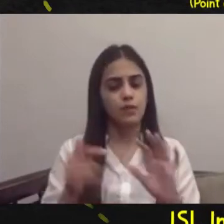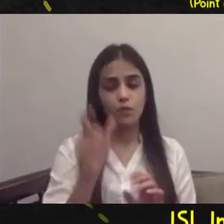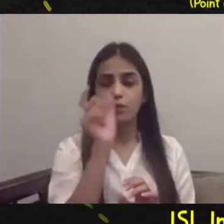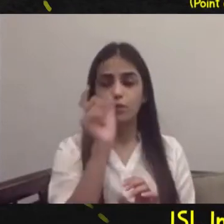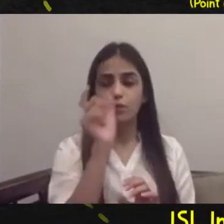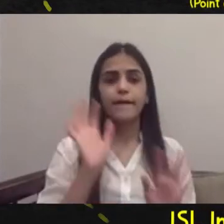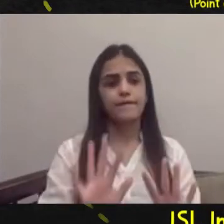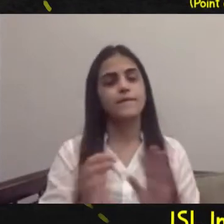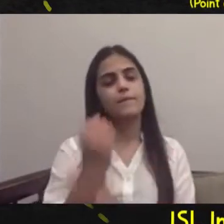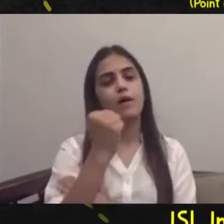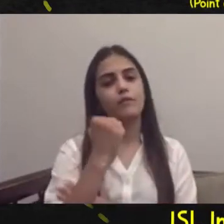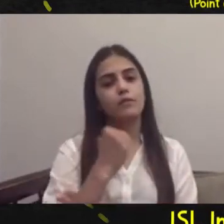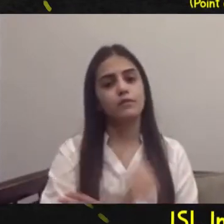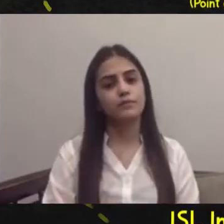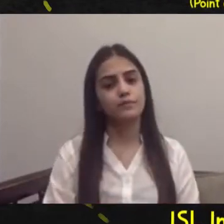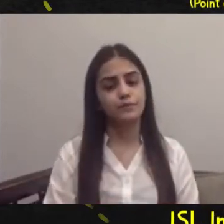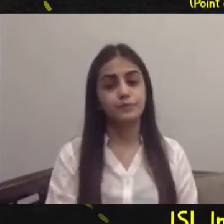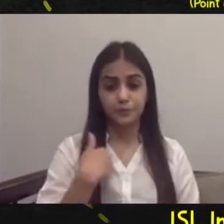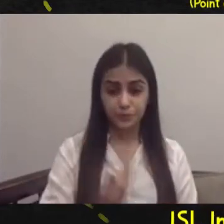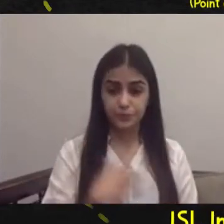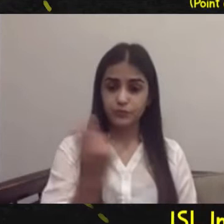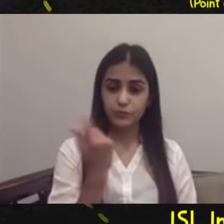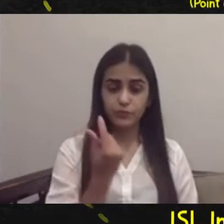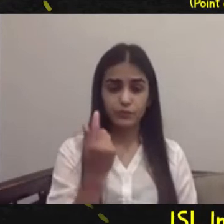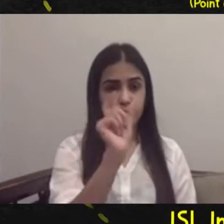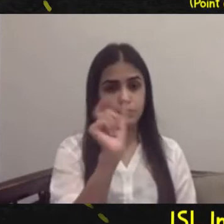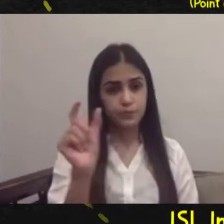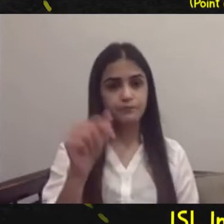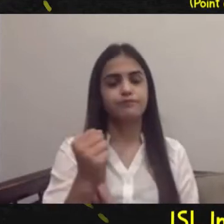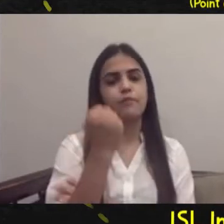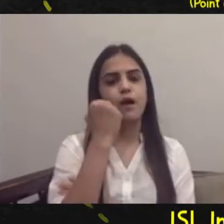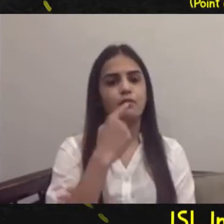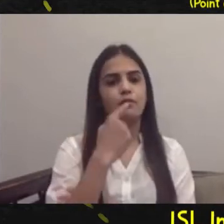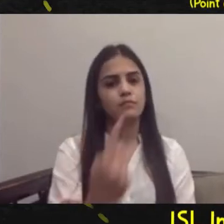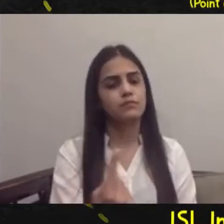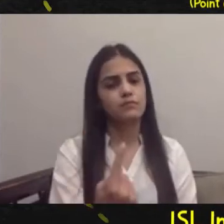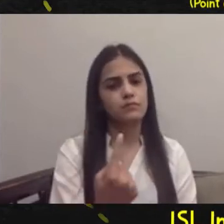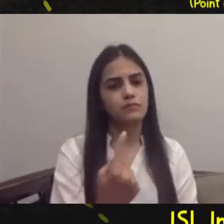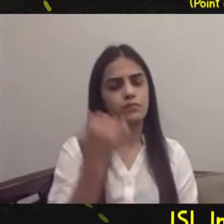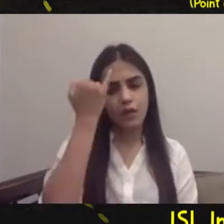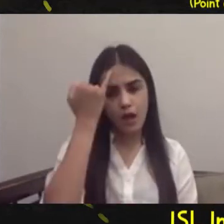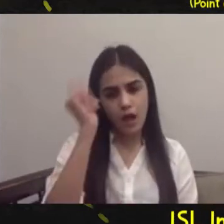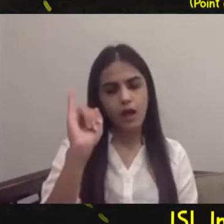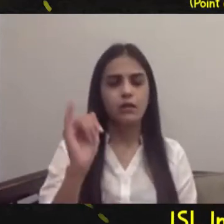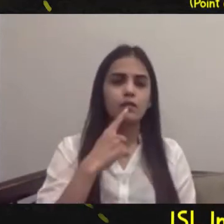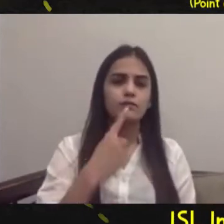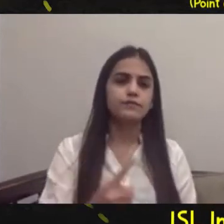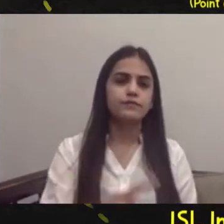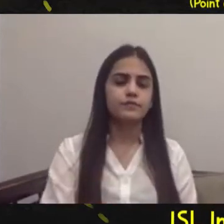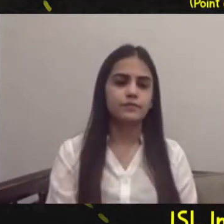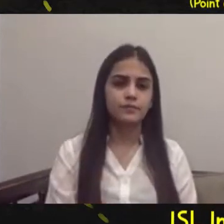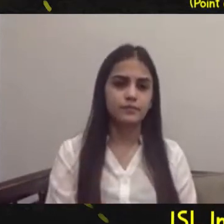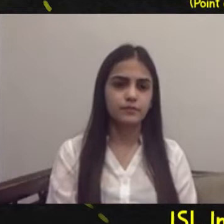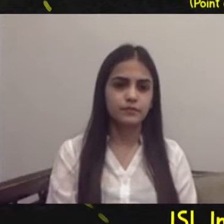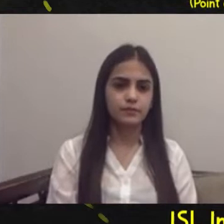power. And the way we use words reveals the power of the underlying ideas they express. And